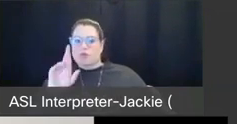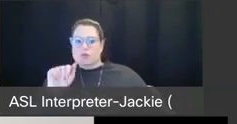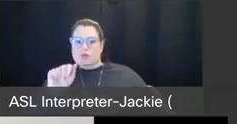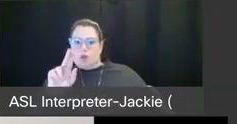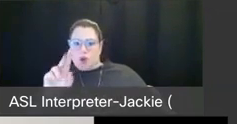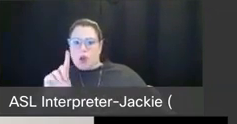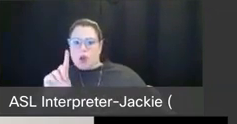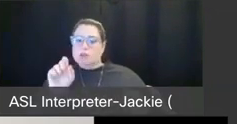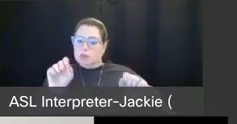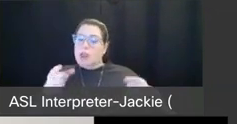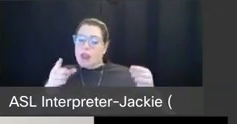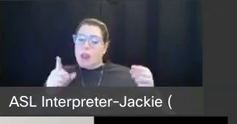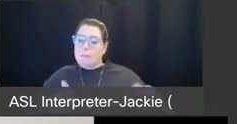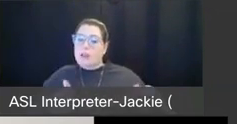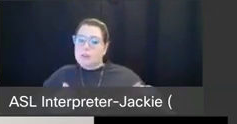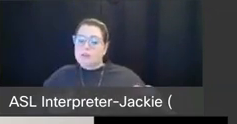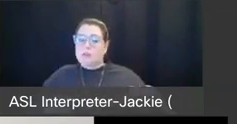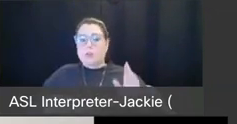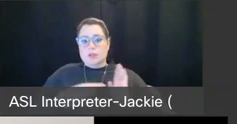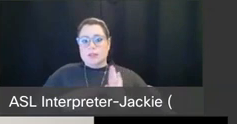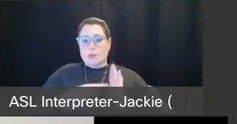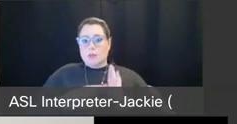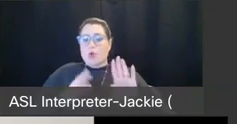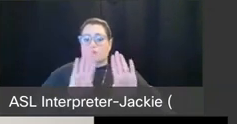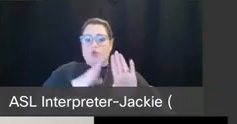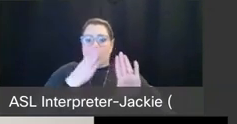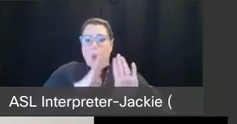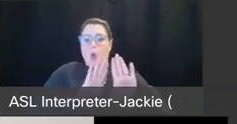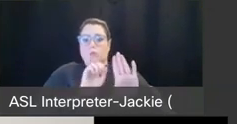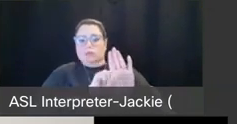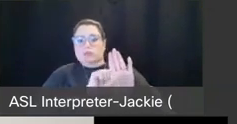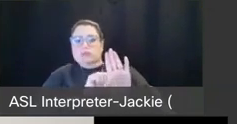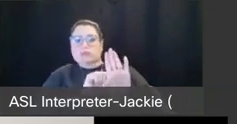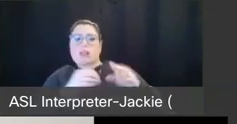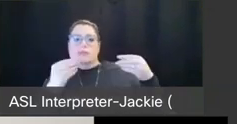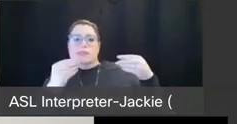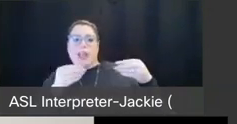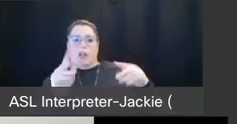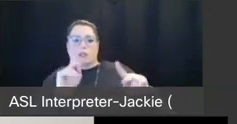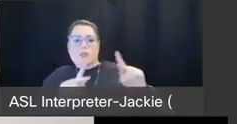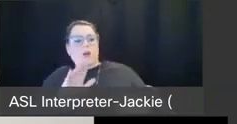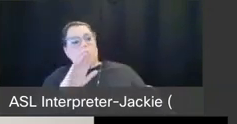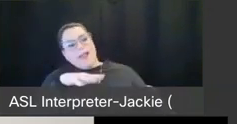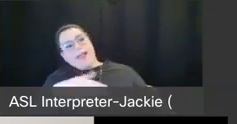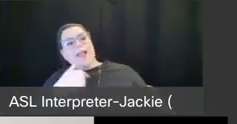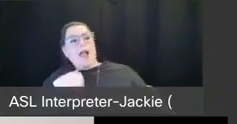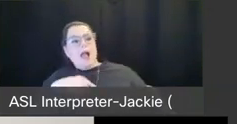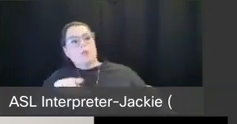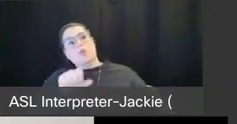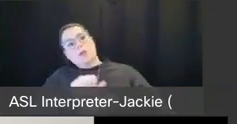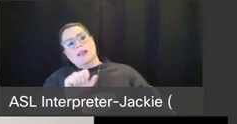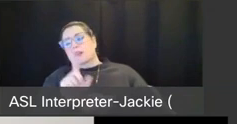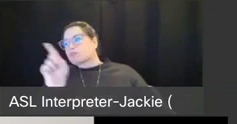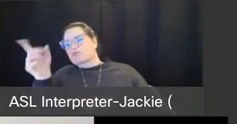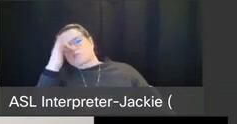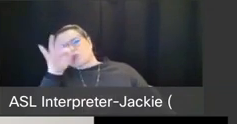So you will end up with door-to-door sales folks coming to your door and saying, hey, I'm doing a job down the street and I've